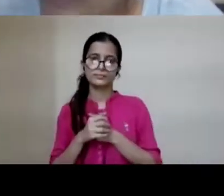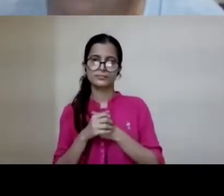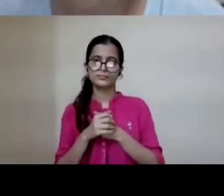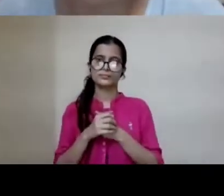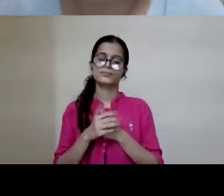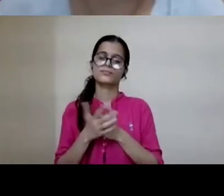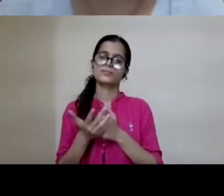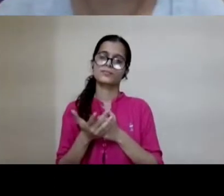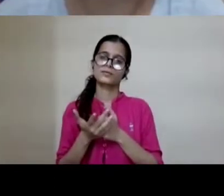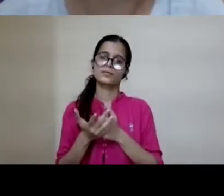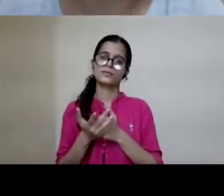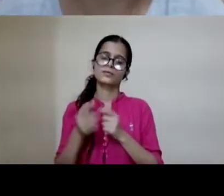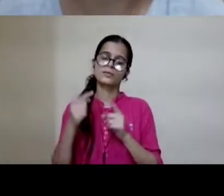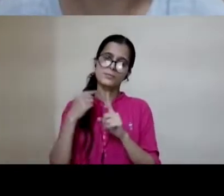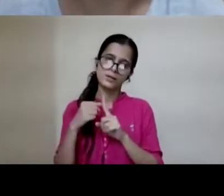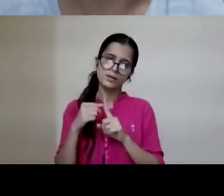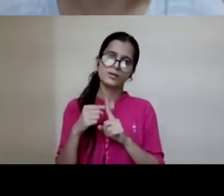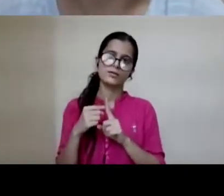also